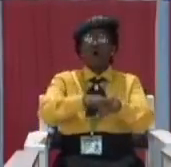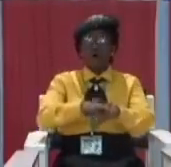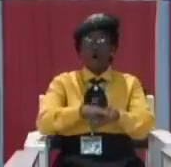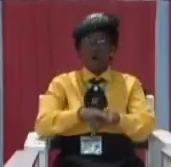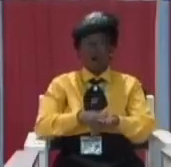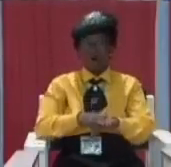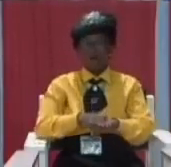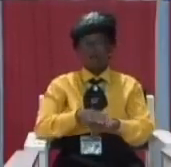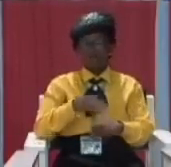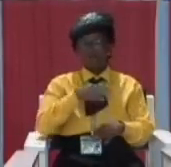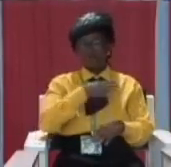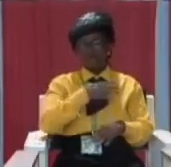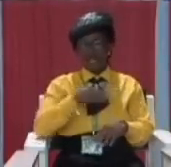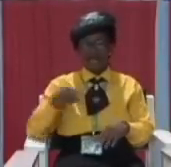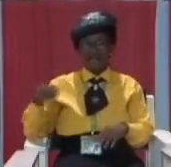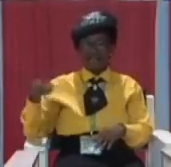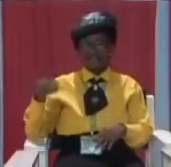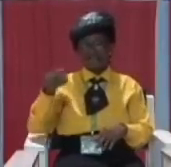And he